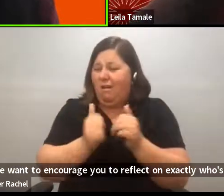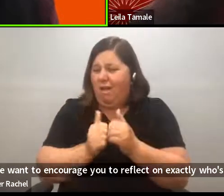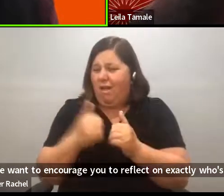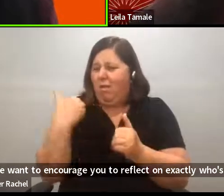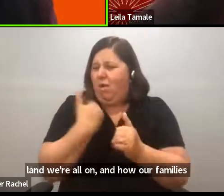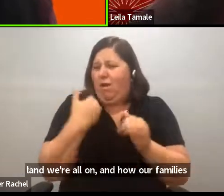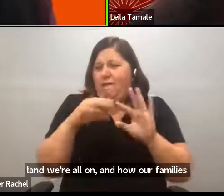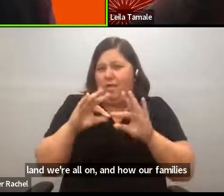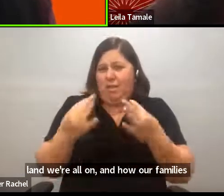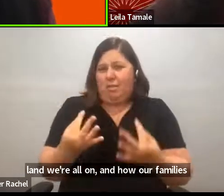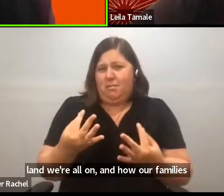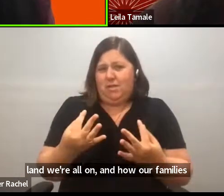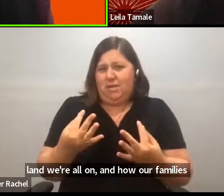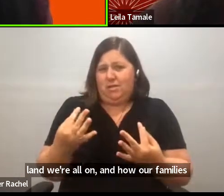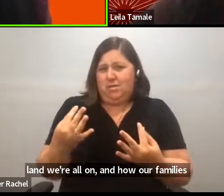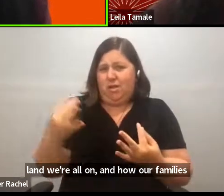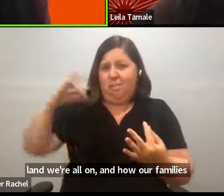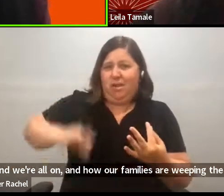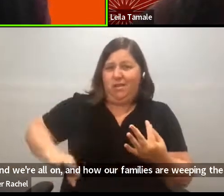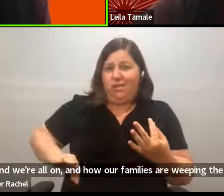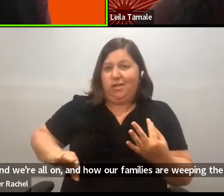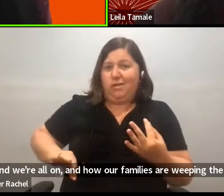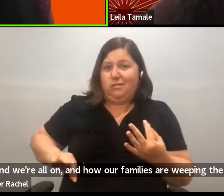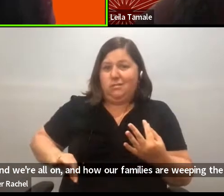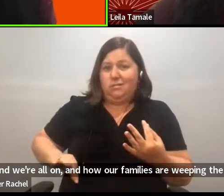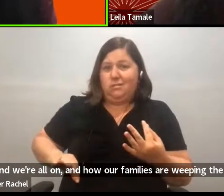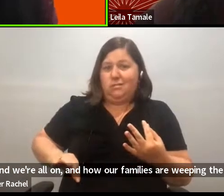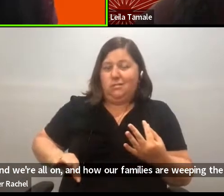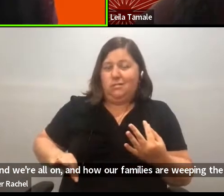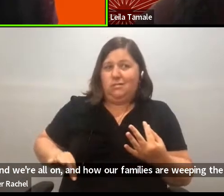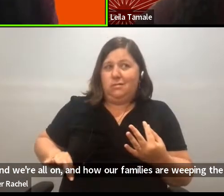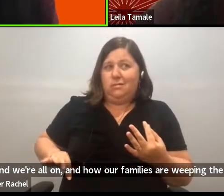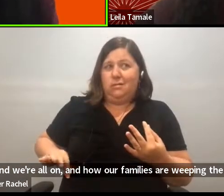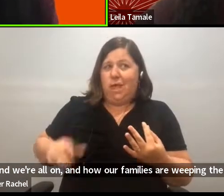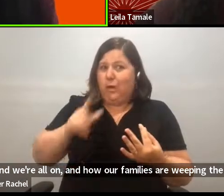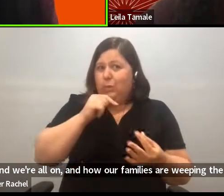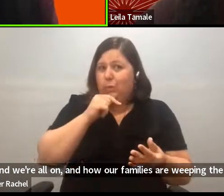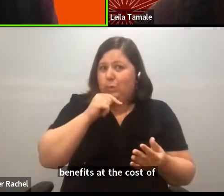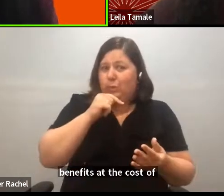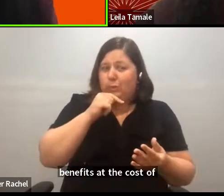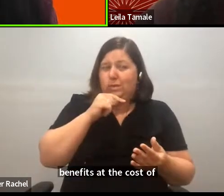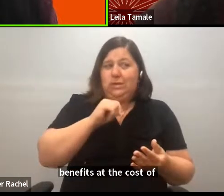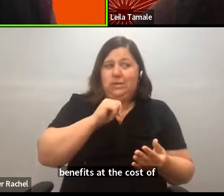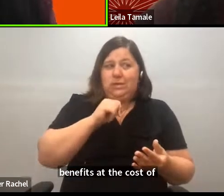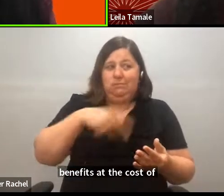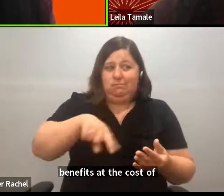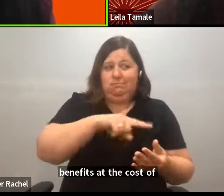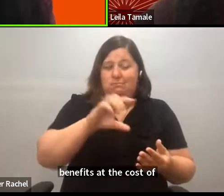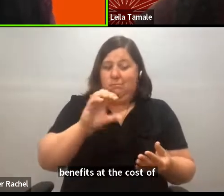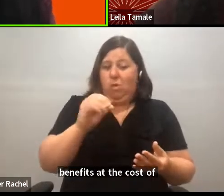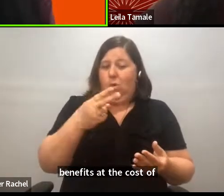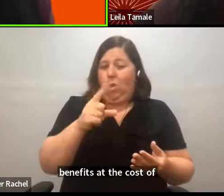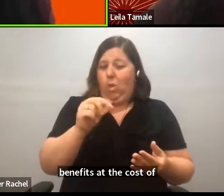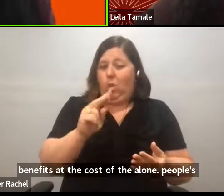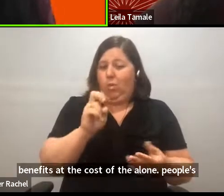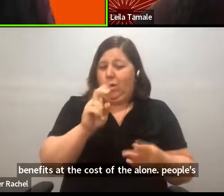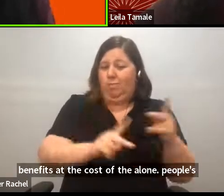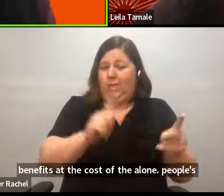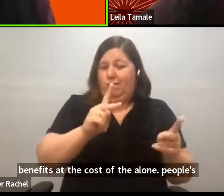are reaping the benefits at the cost of the Ohlone people's